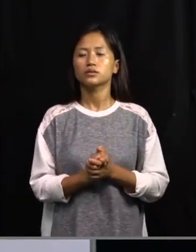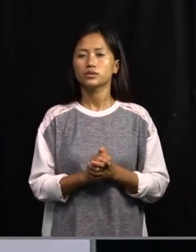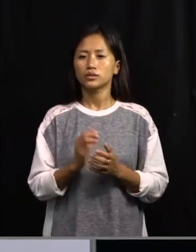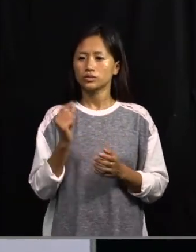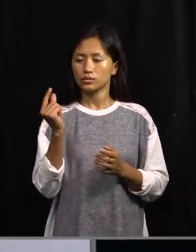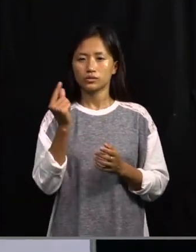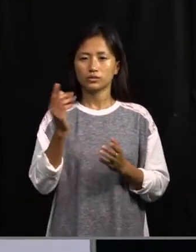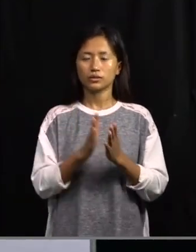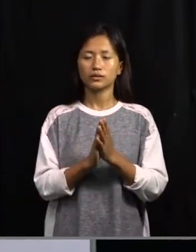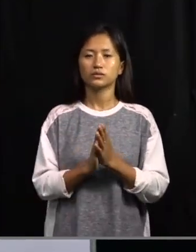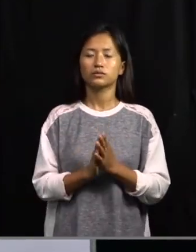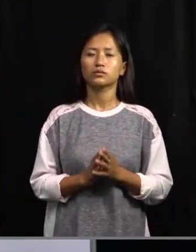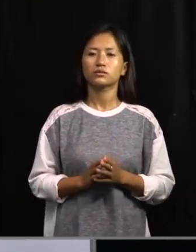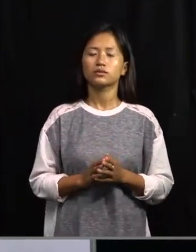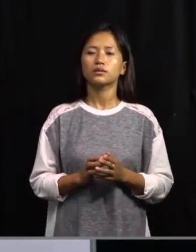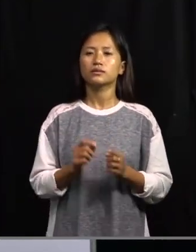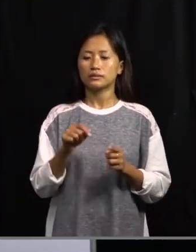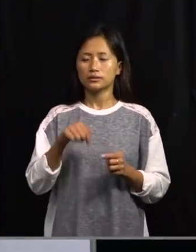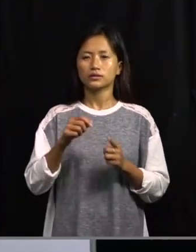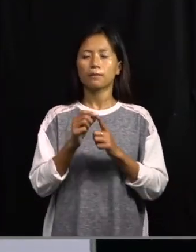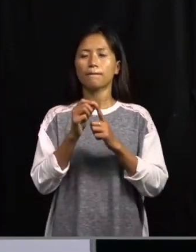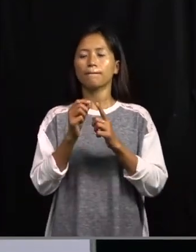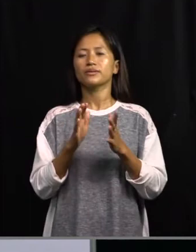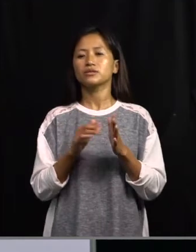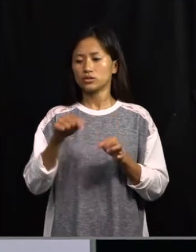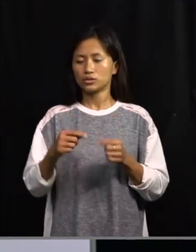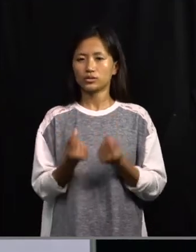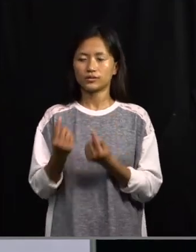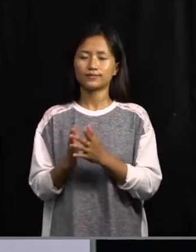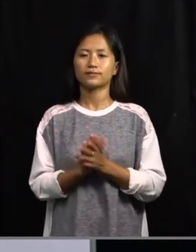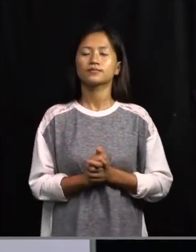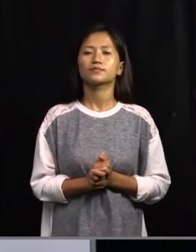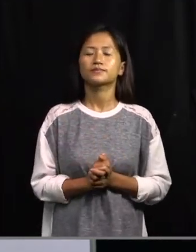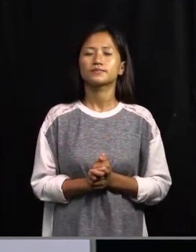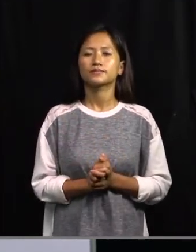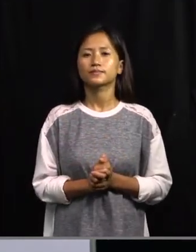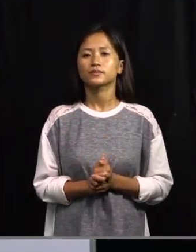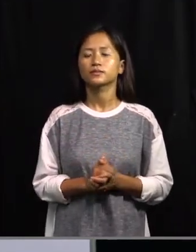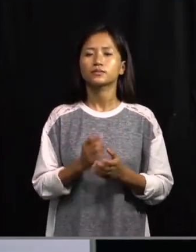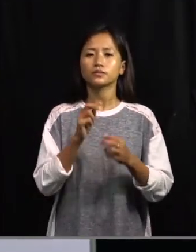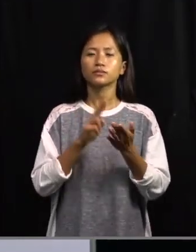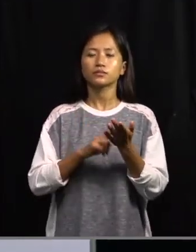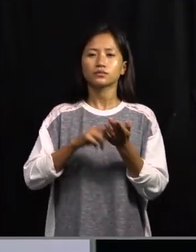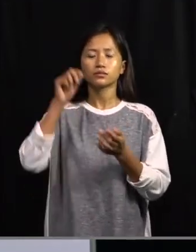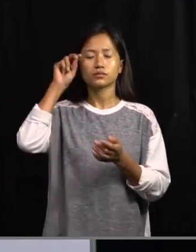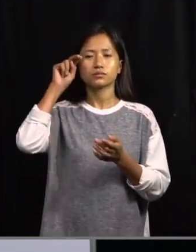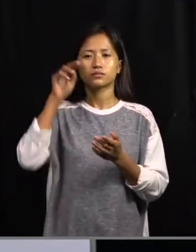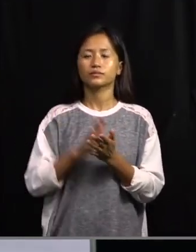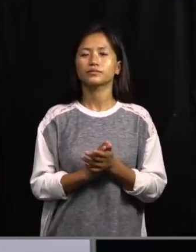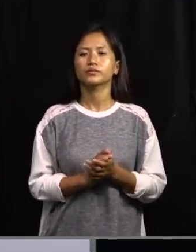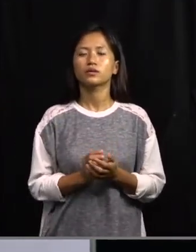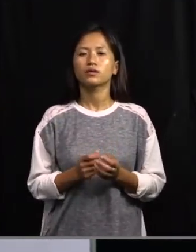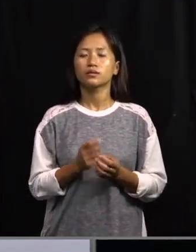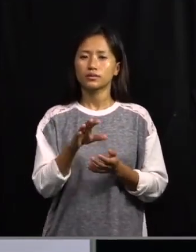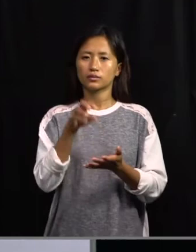utilized during this pandemic only or not. So when government of Nagaland gets money or generates money from this cess, they